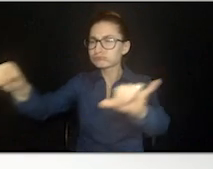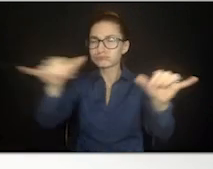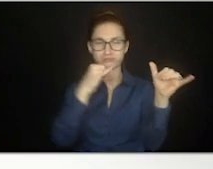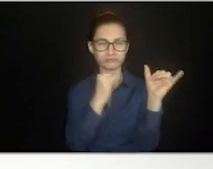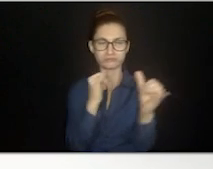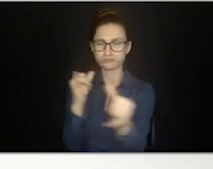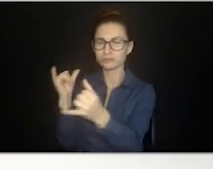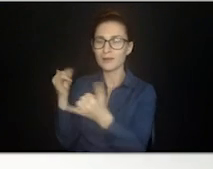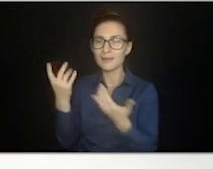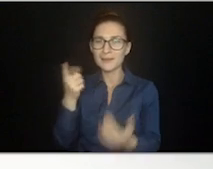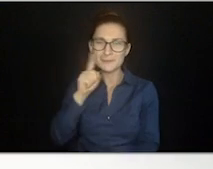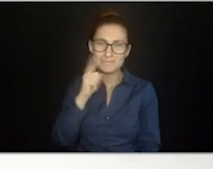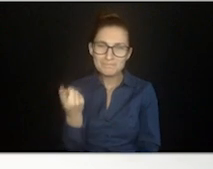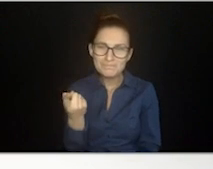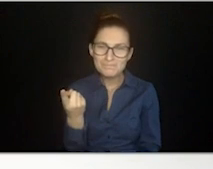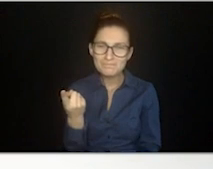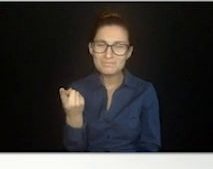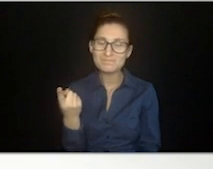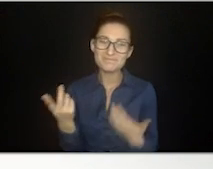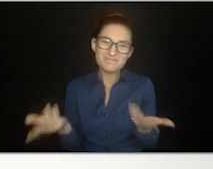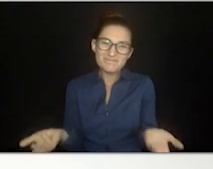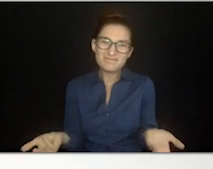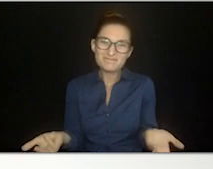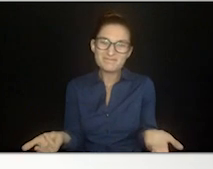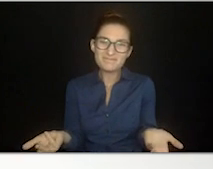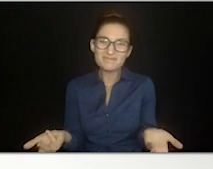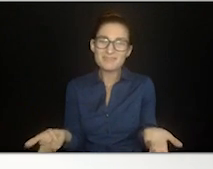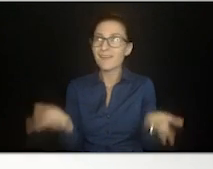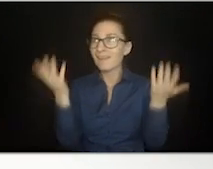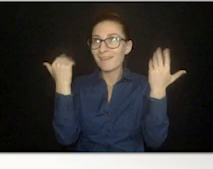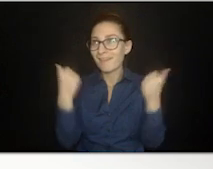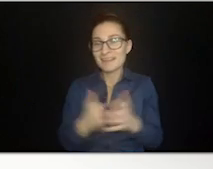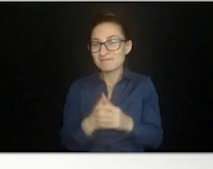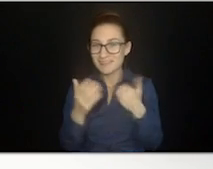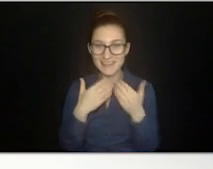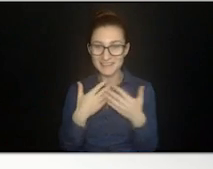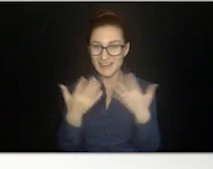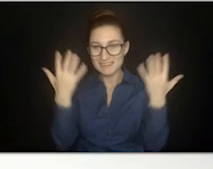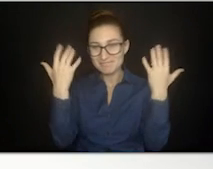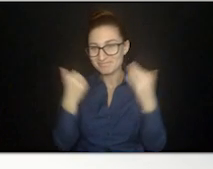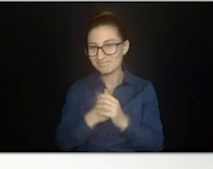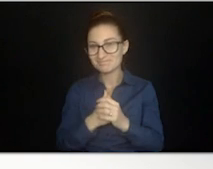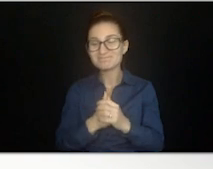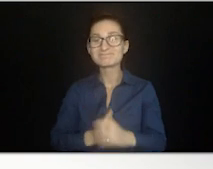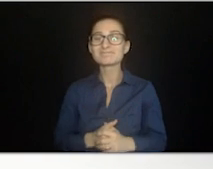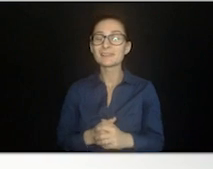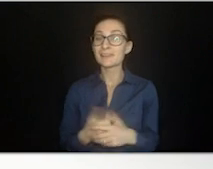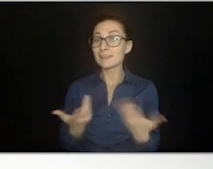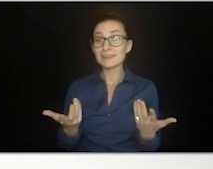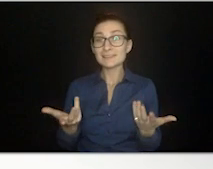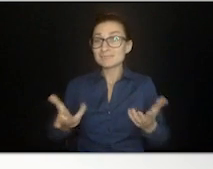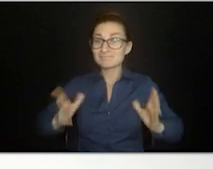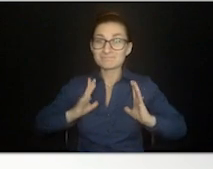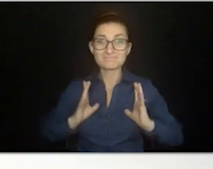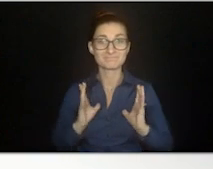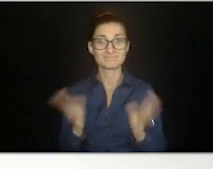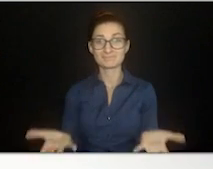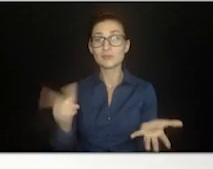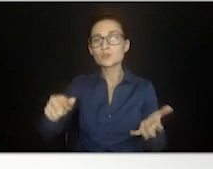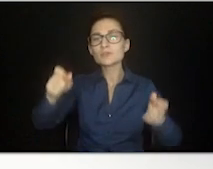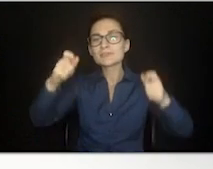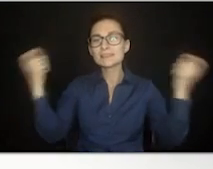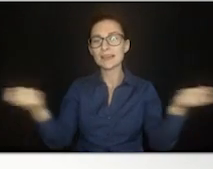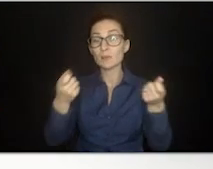just exactly alike? I mean, that would be, I felt sorry for, anyway. So, you know, it's okay. We should celebrate